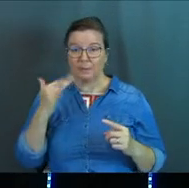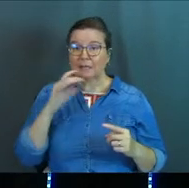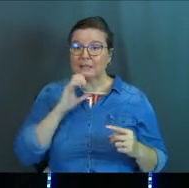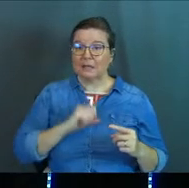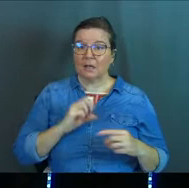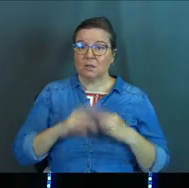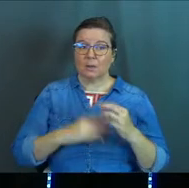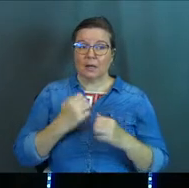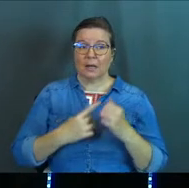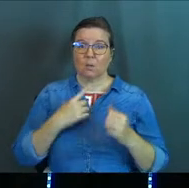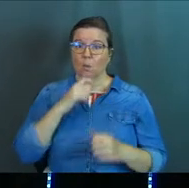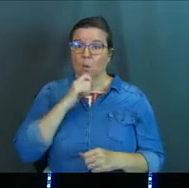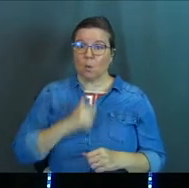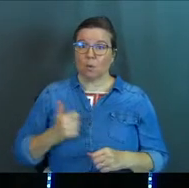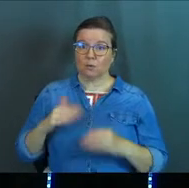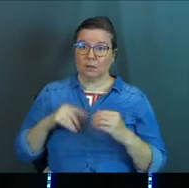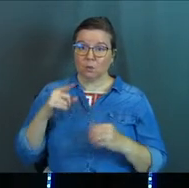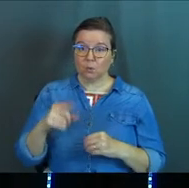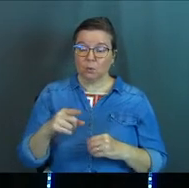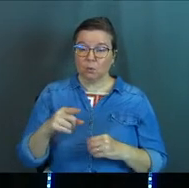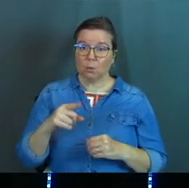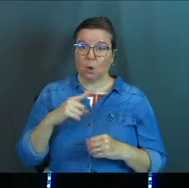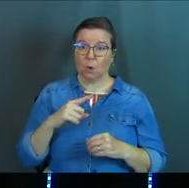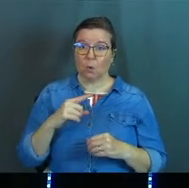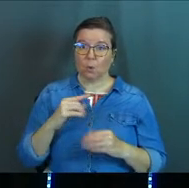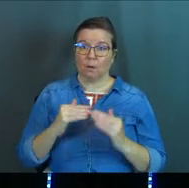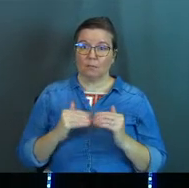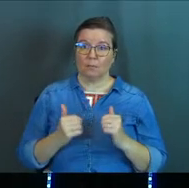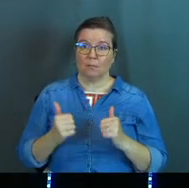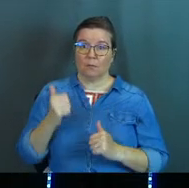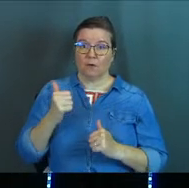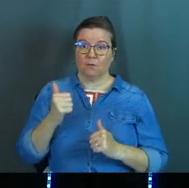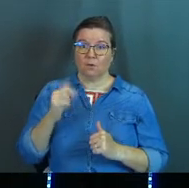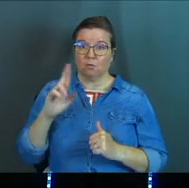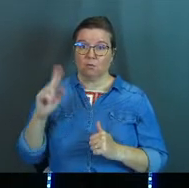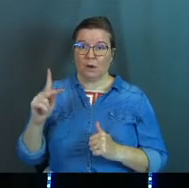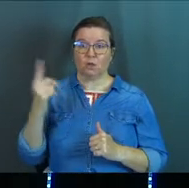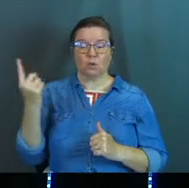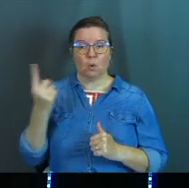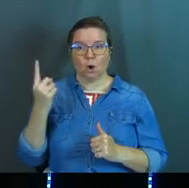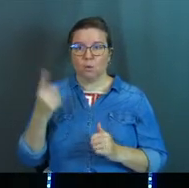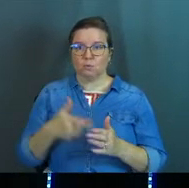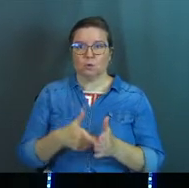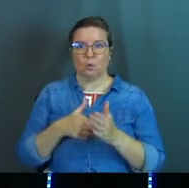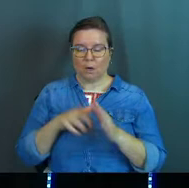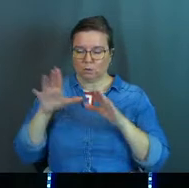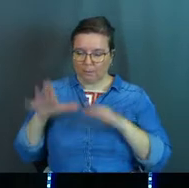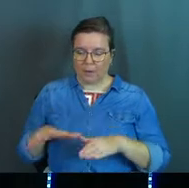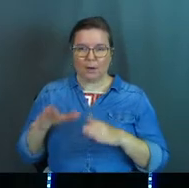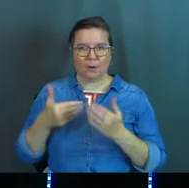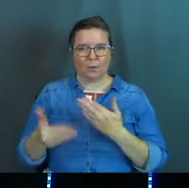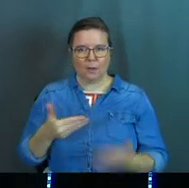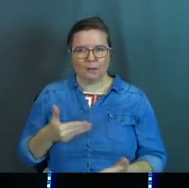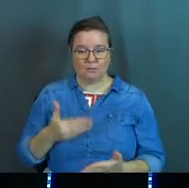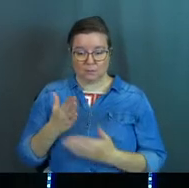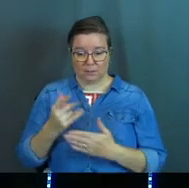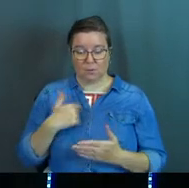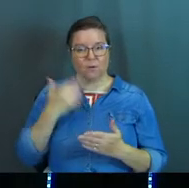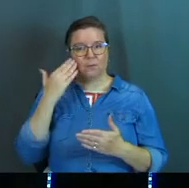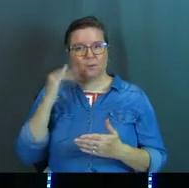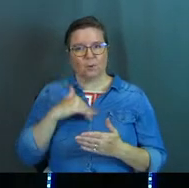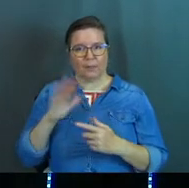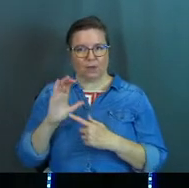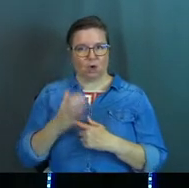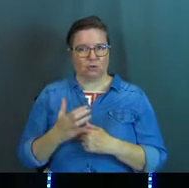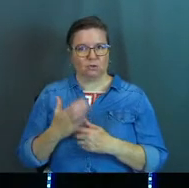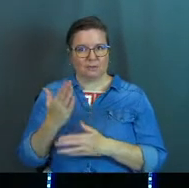ancient world, anybody who is older than you or anybody who is slightly above you in rank, you would always bow down to them. Some of you are familiar